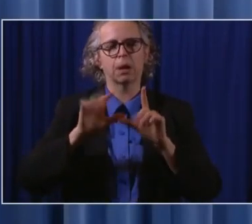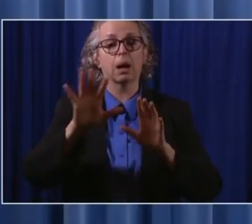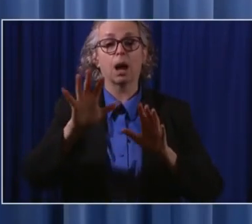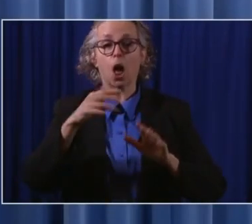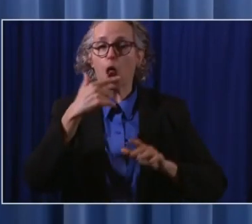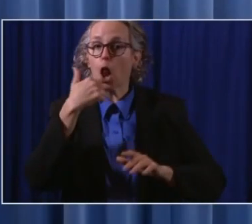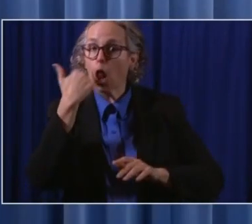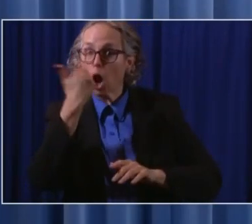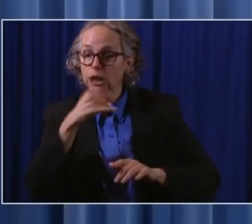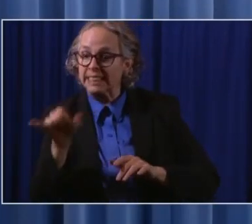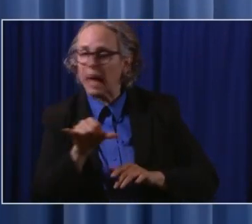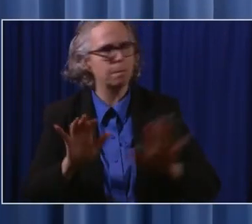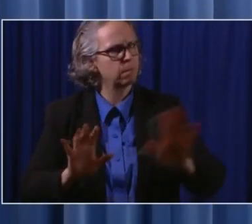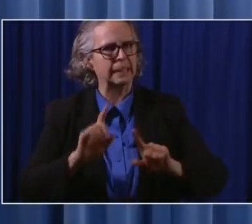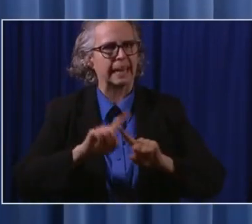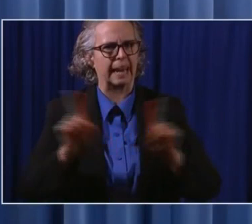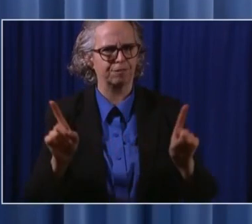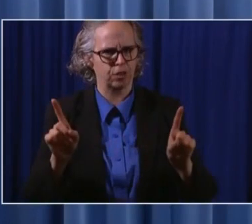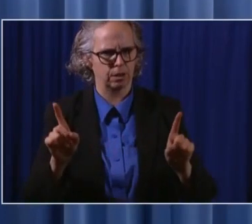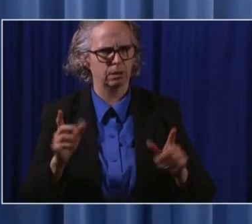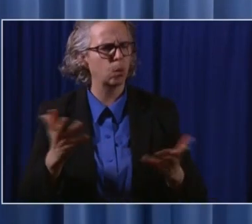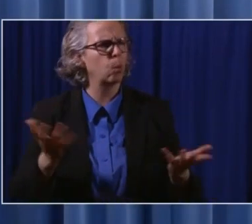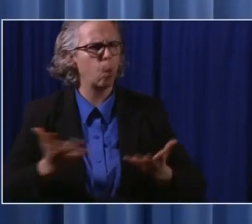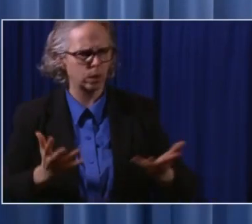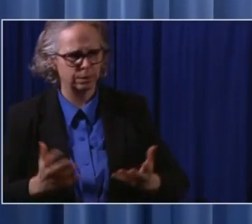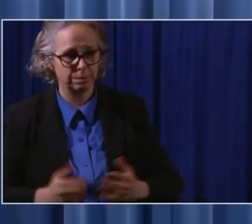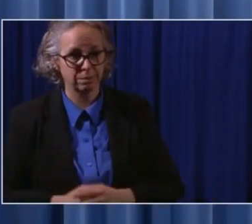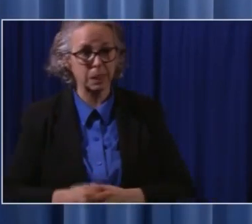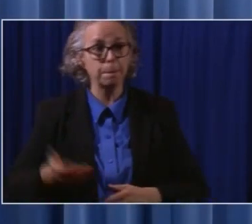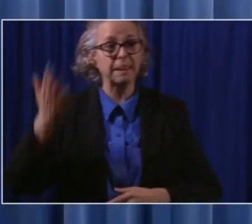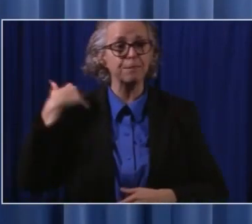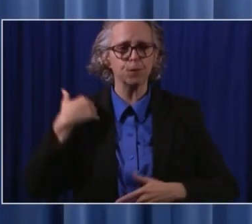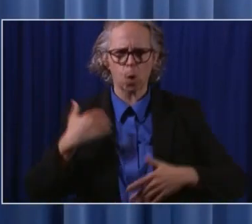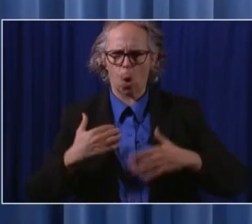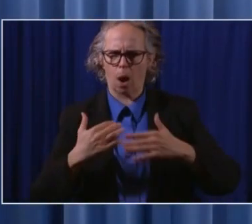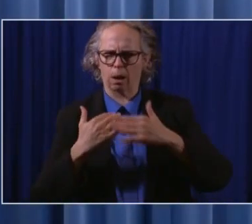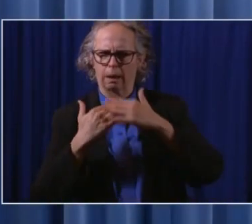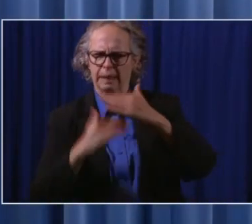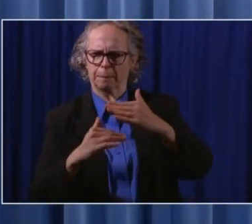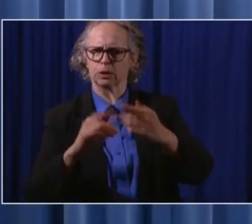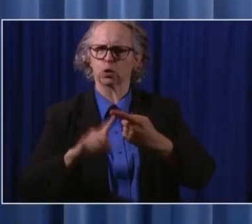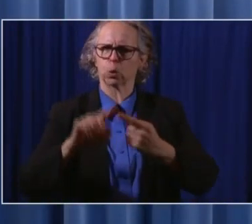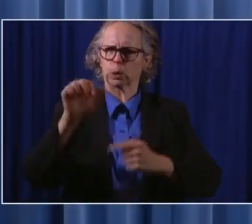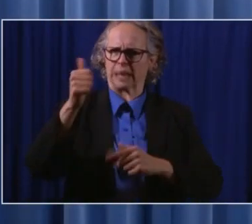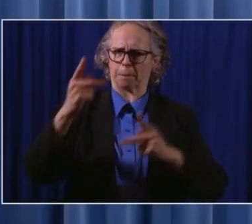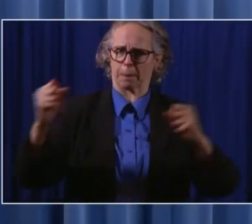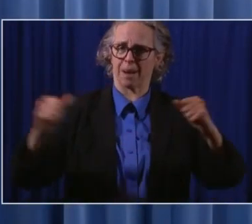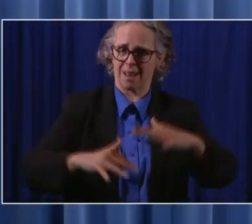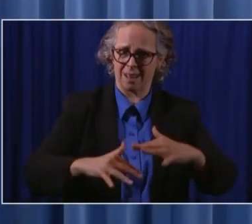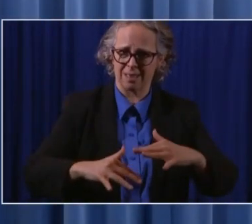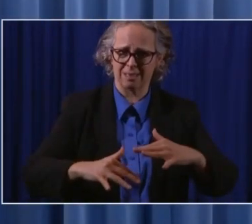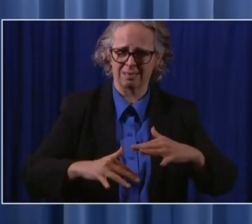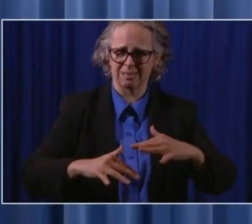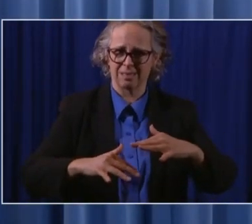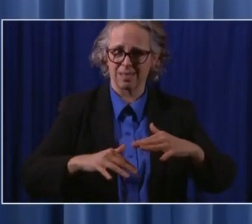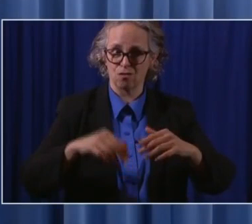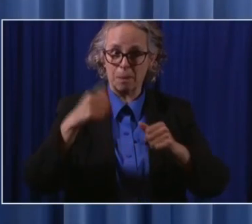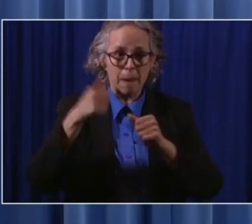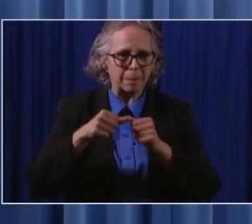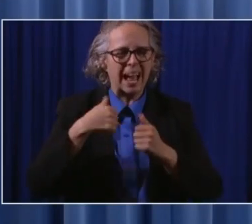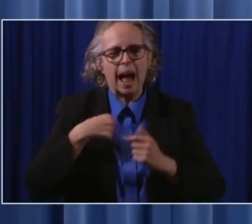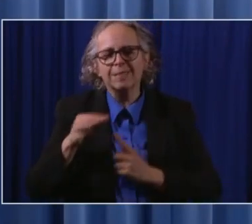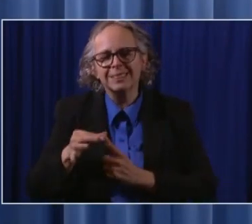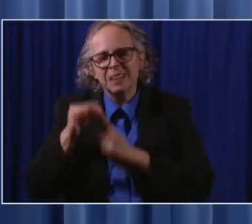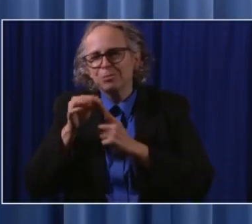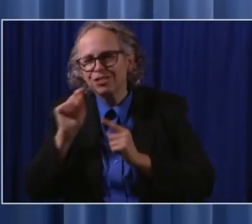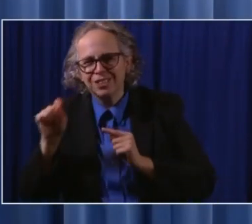gatherings to 10 people. Now, there are exceptions. There are significant exceptions, and that allows a